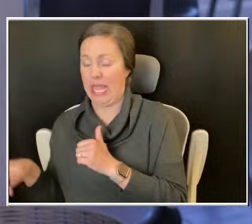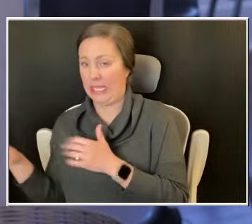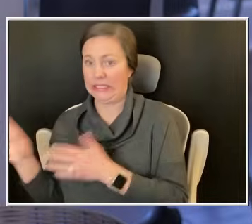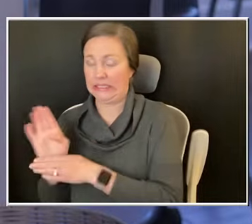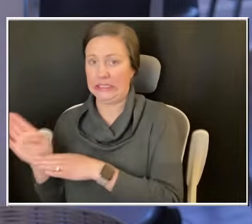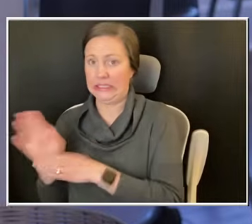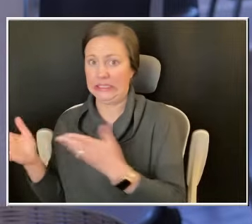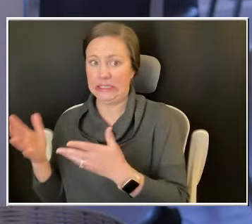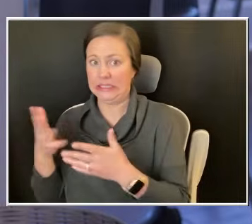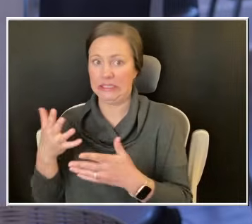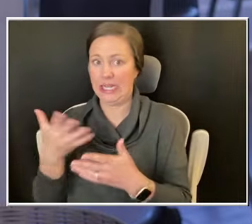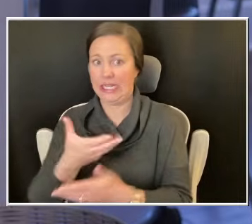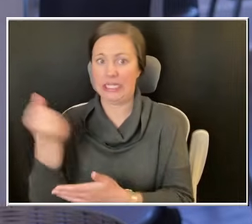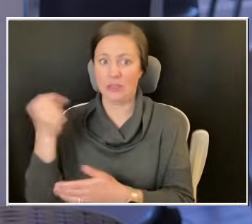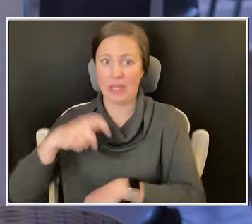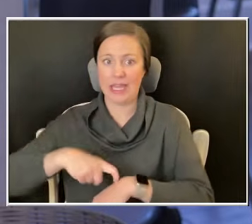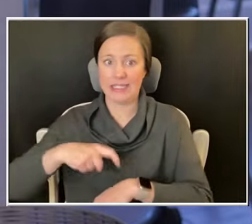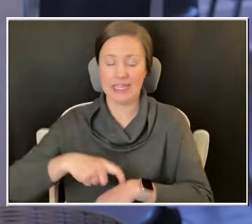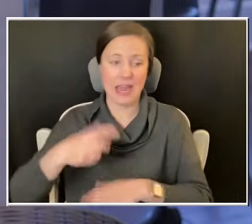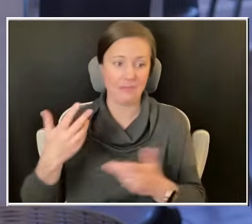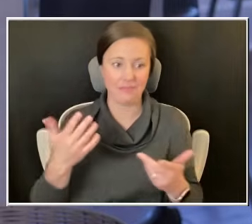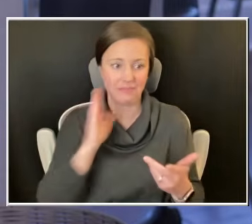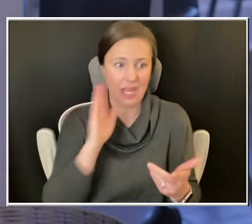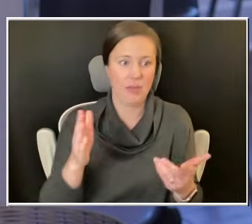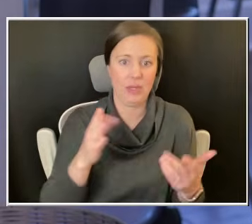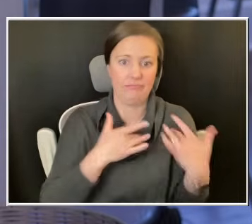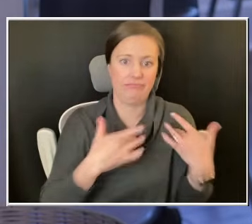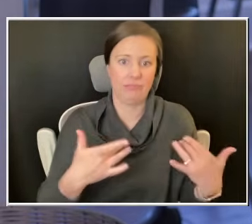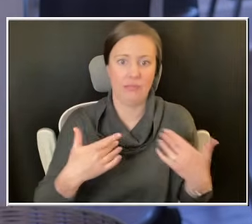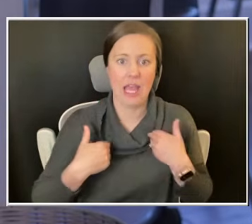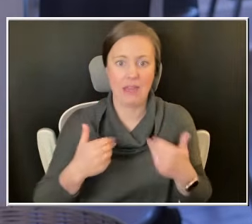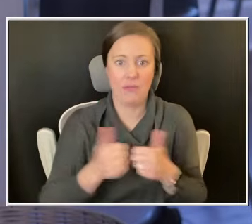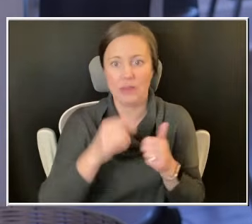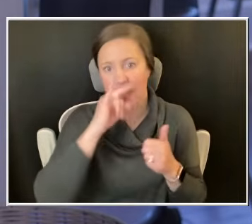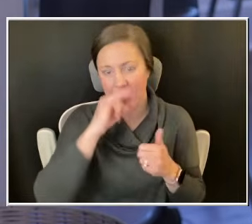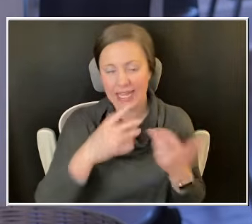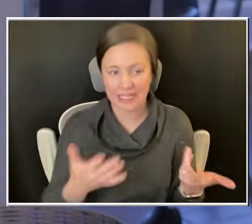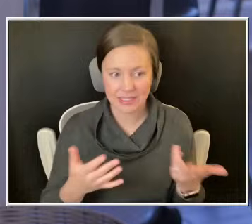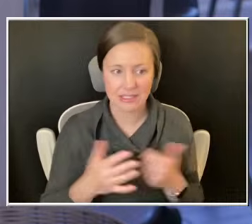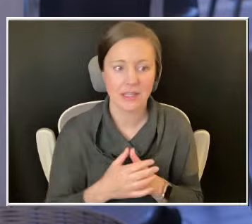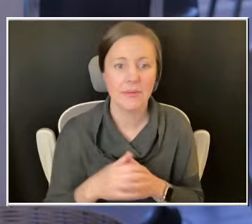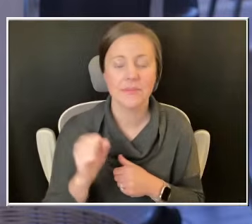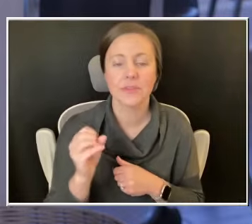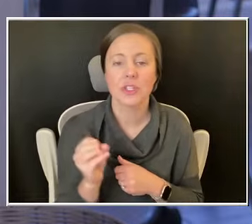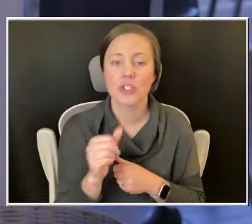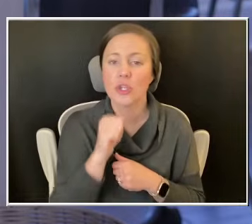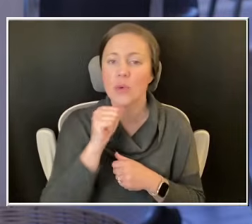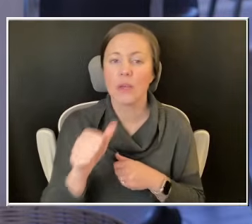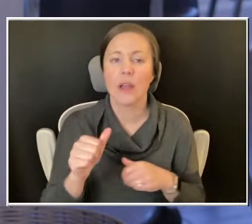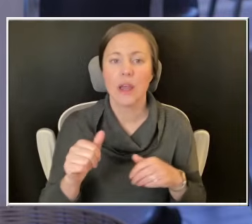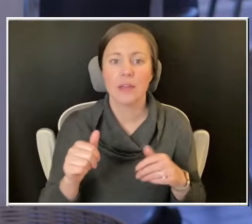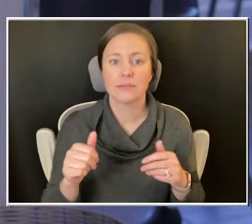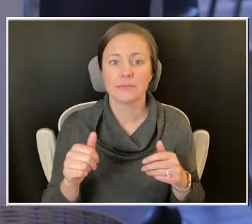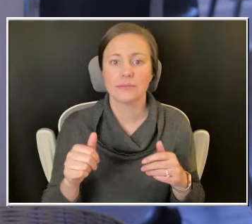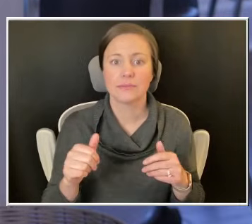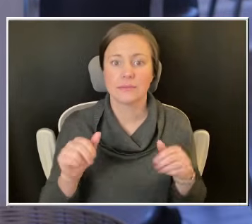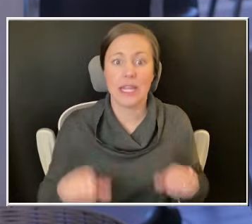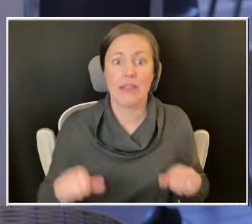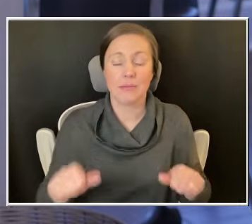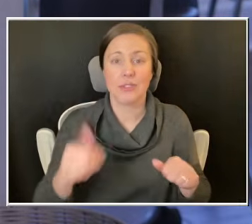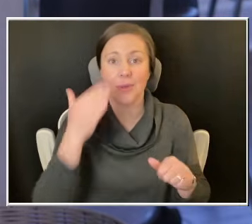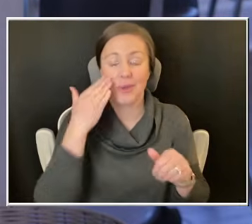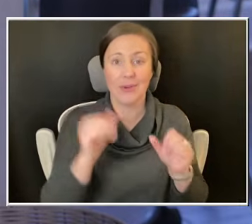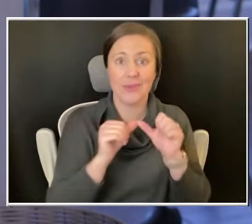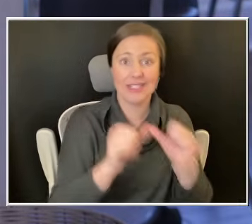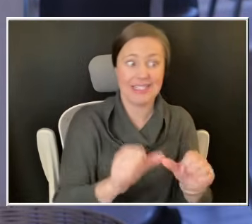that time I would have with my kids. And so we're not able to, sustain a job